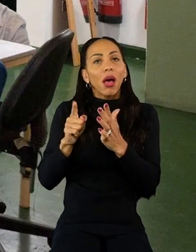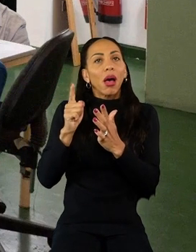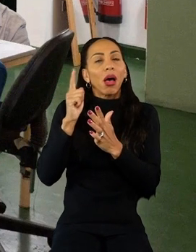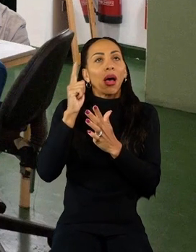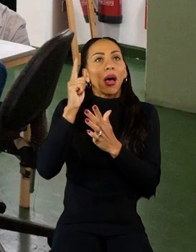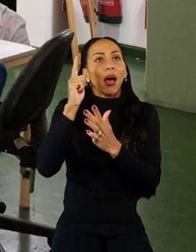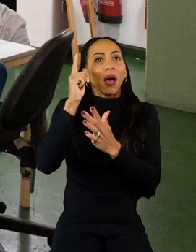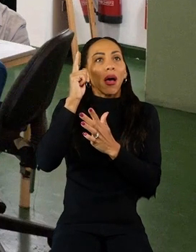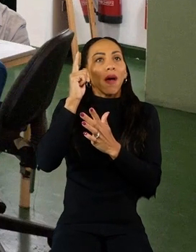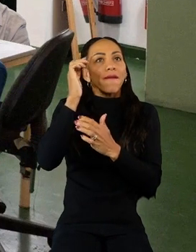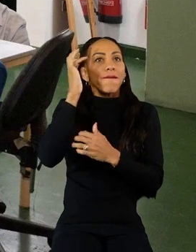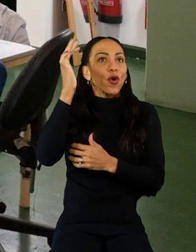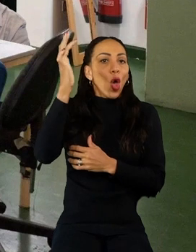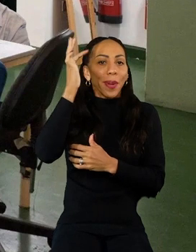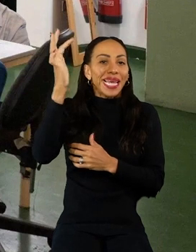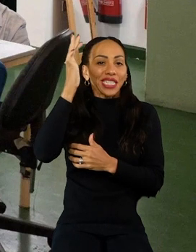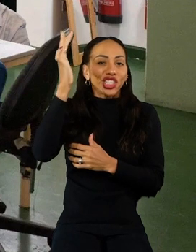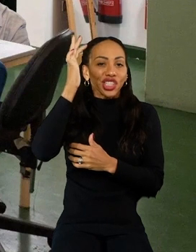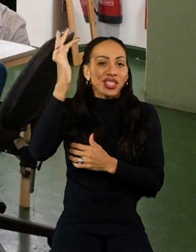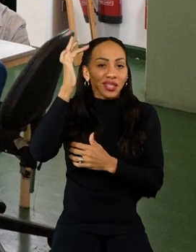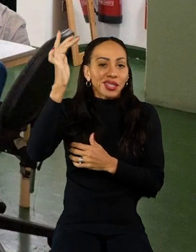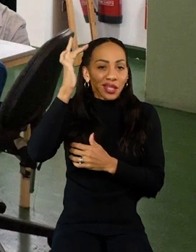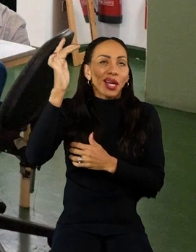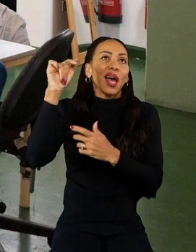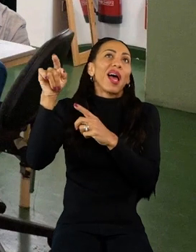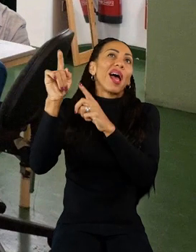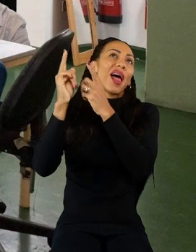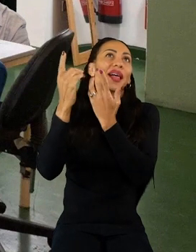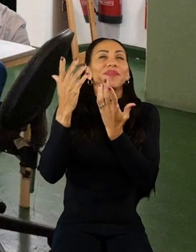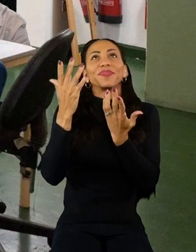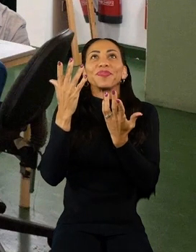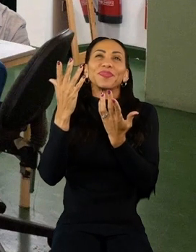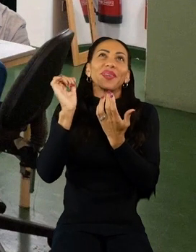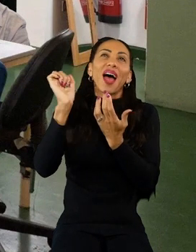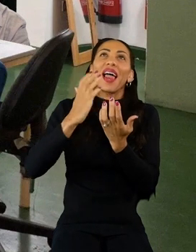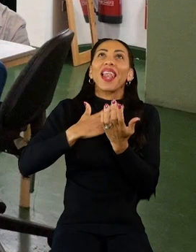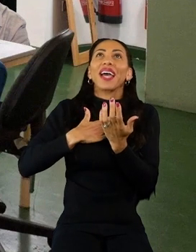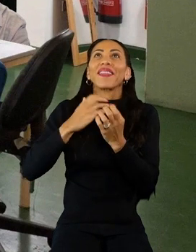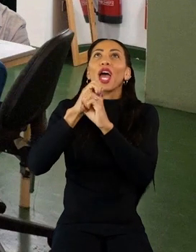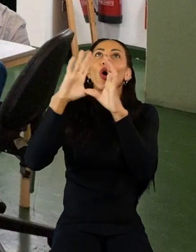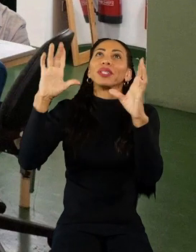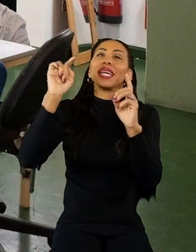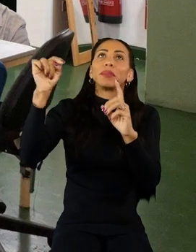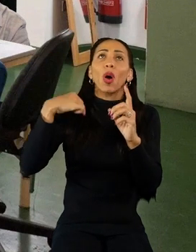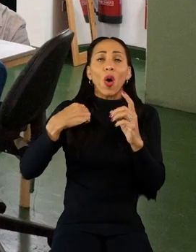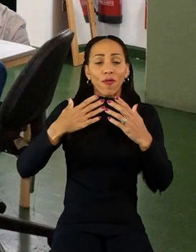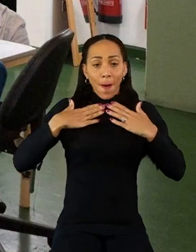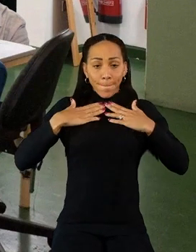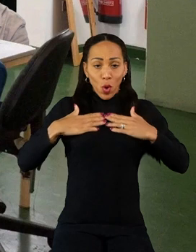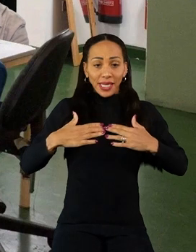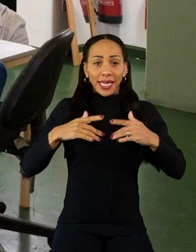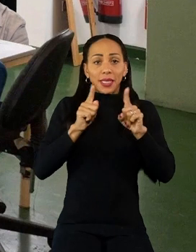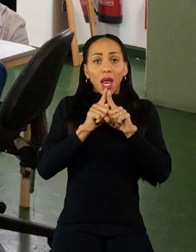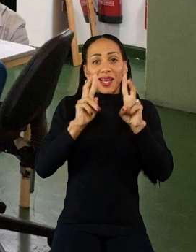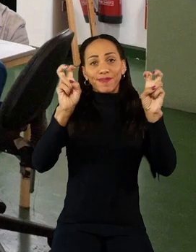of Heidegger, the sort of phenomenologist's experiment with tools that are